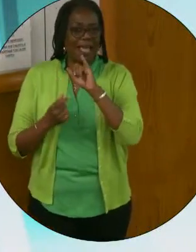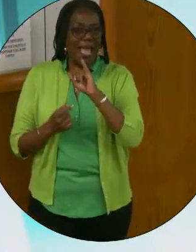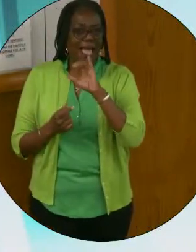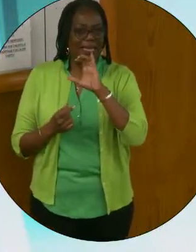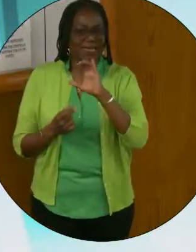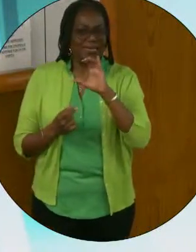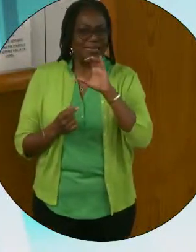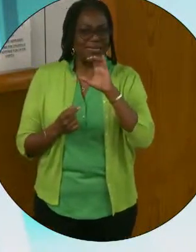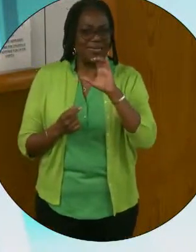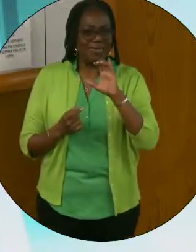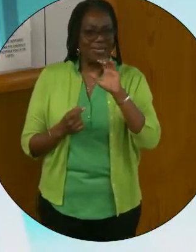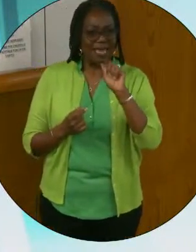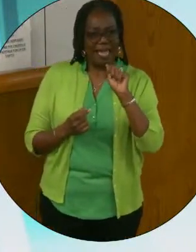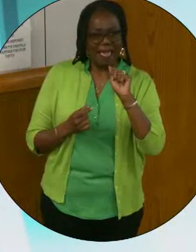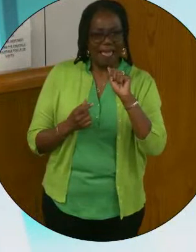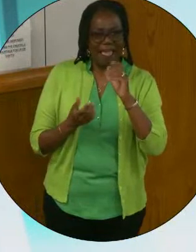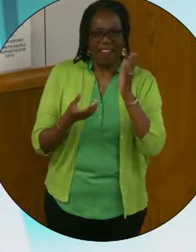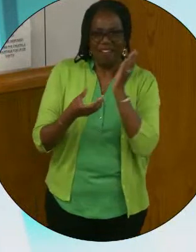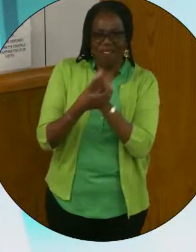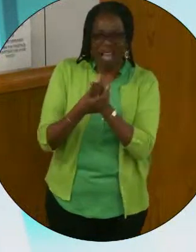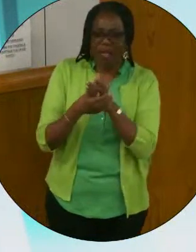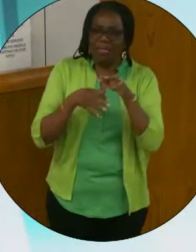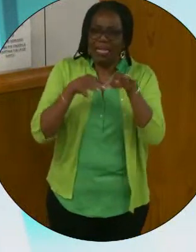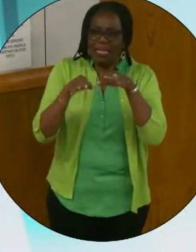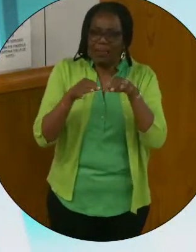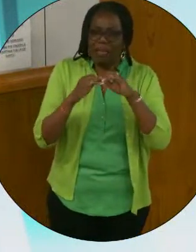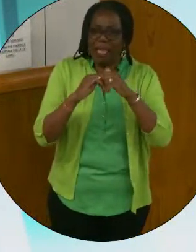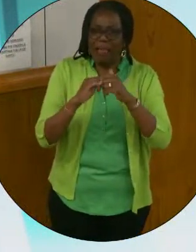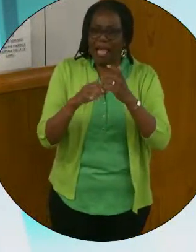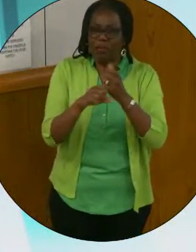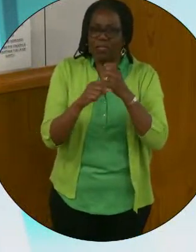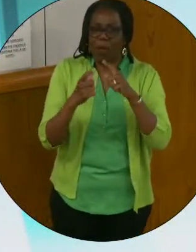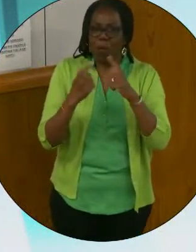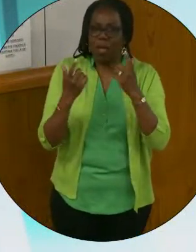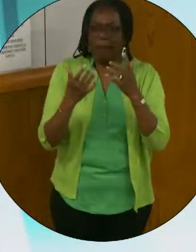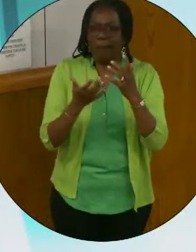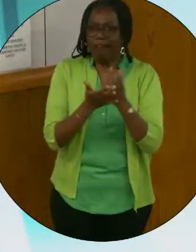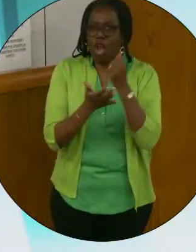have that explains how somebody got to a high power to be.